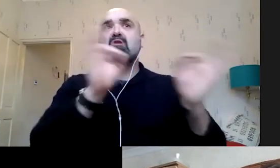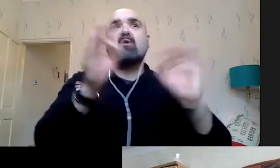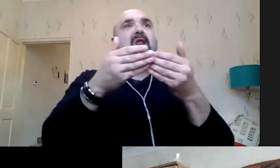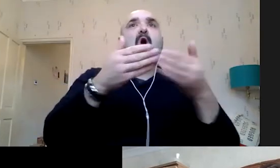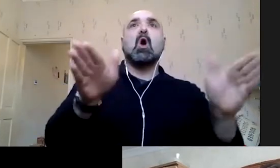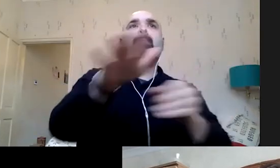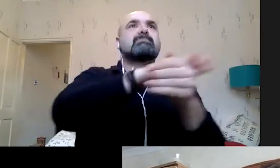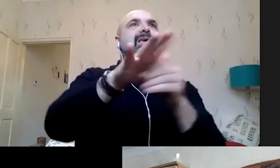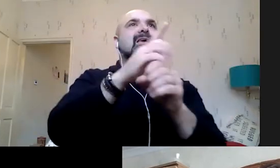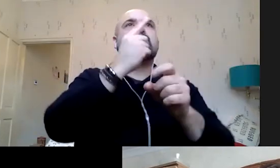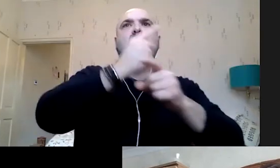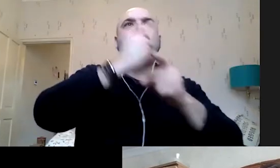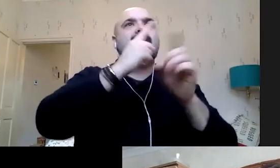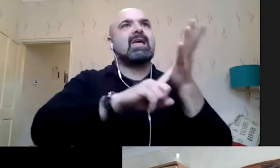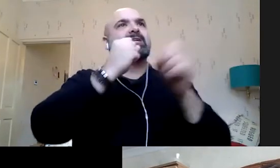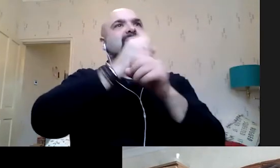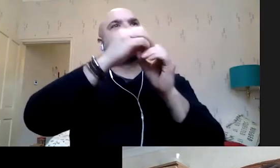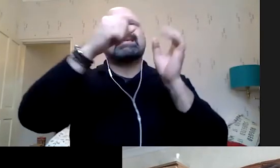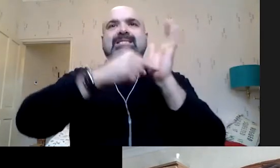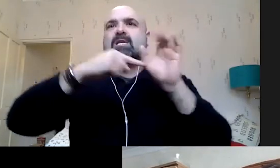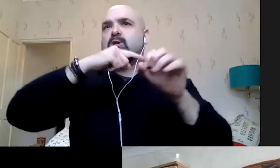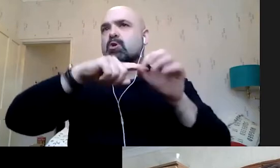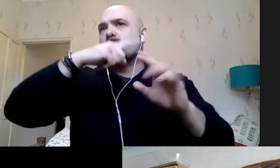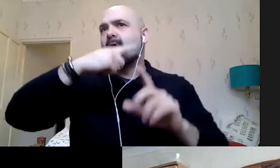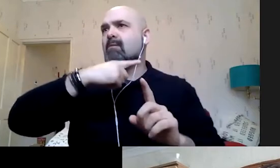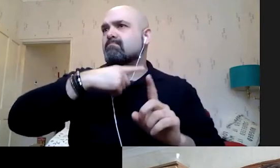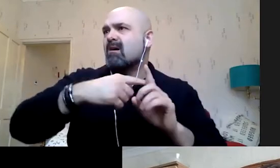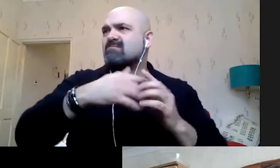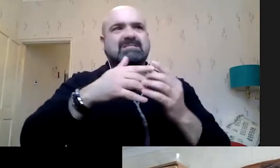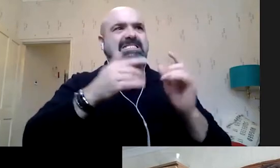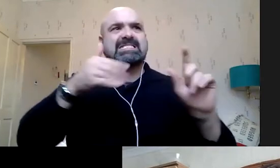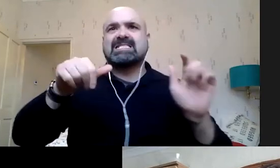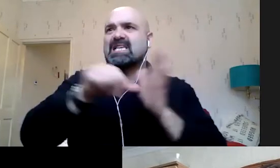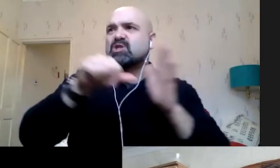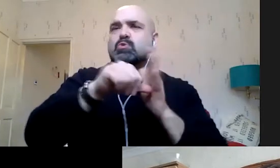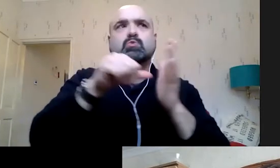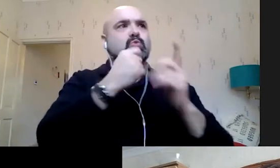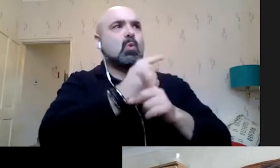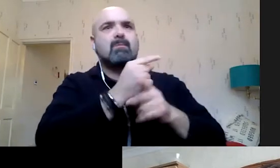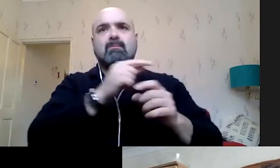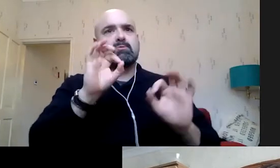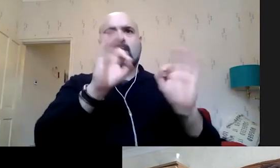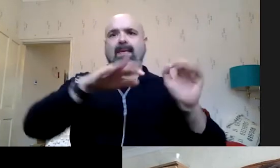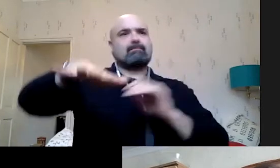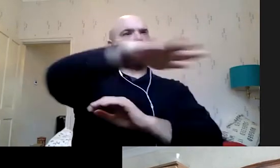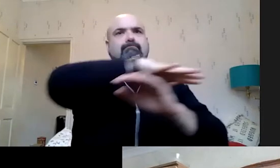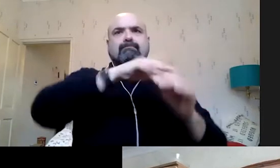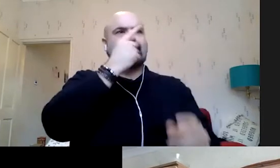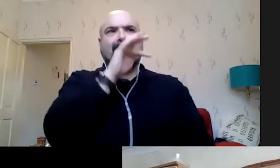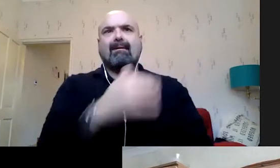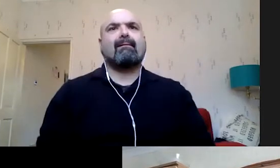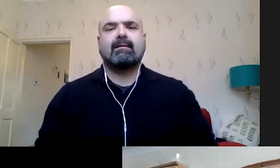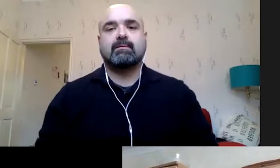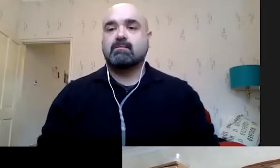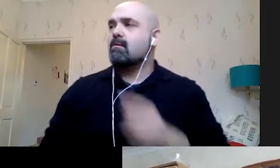talk about LGBTQ issues in the way that they need to be talked about, in the way that it's healthy to be addressed and talked about. Do you think that even